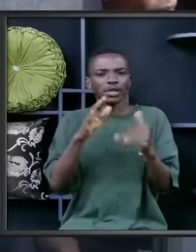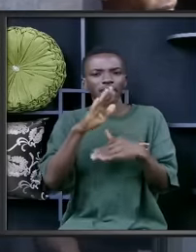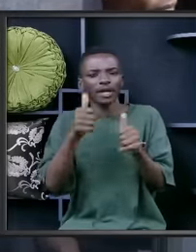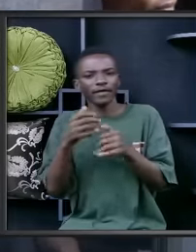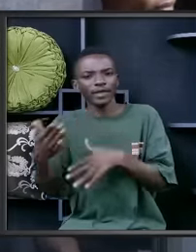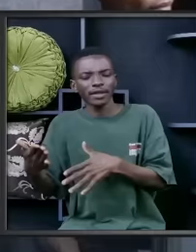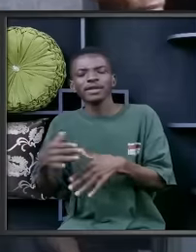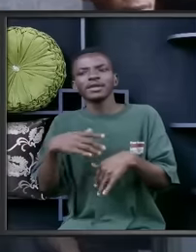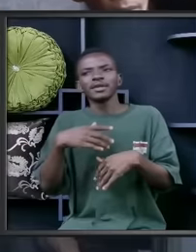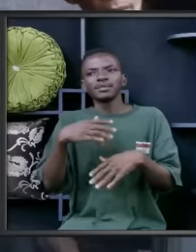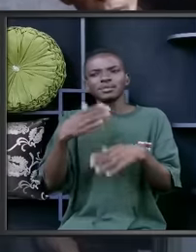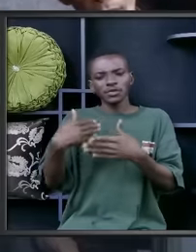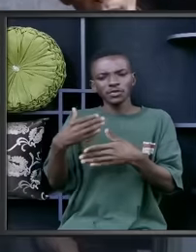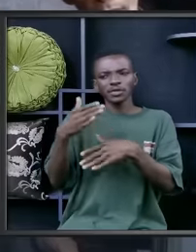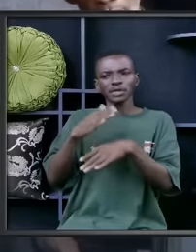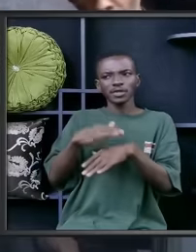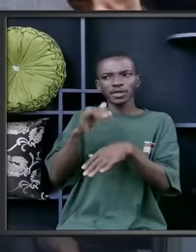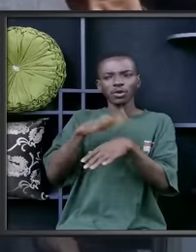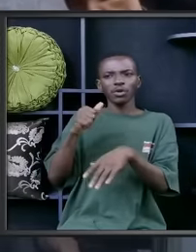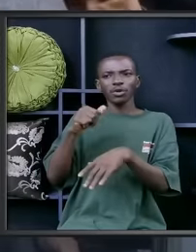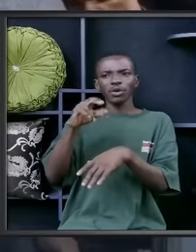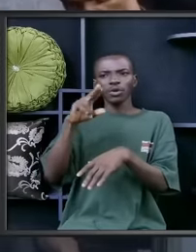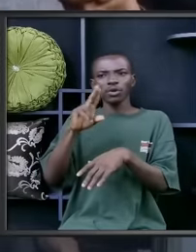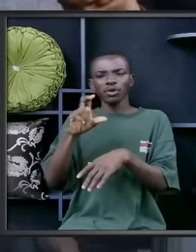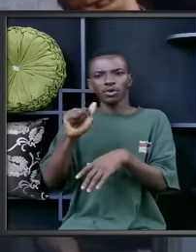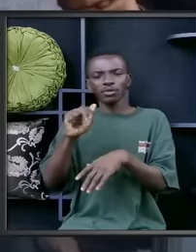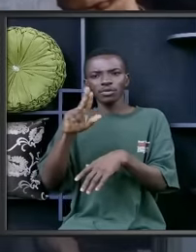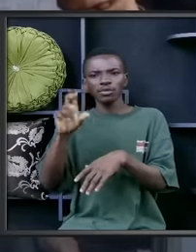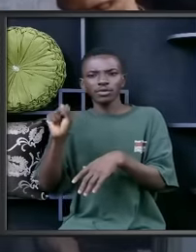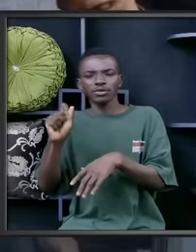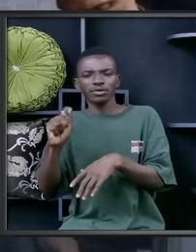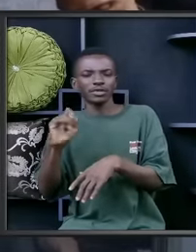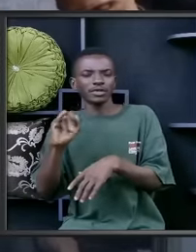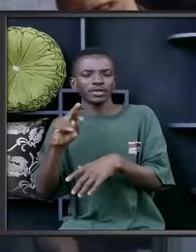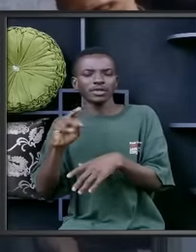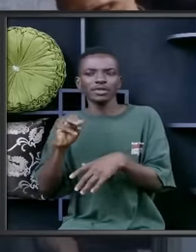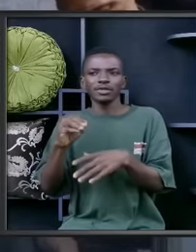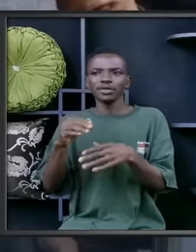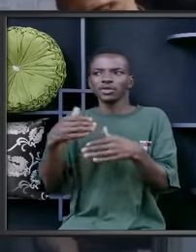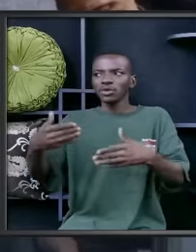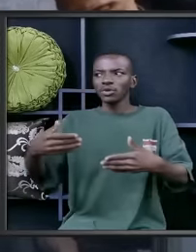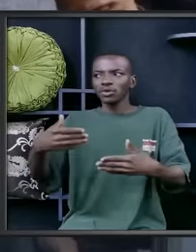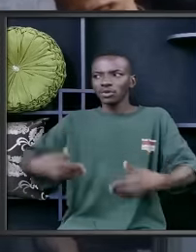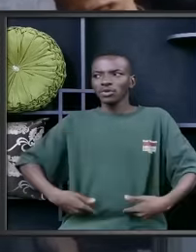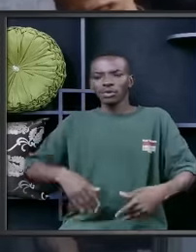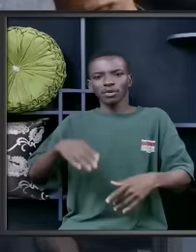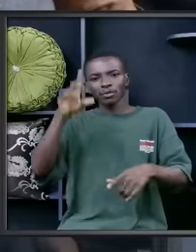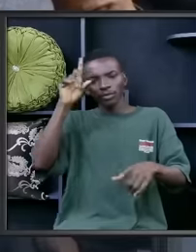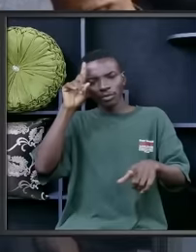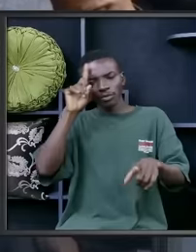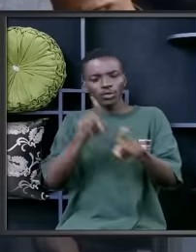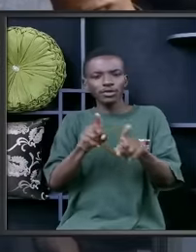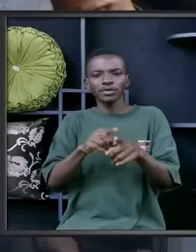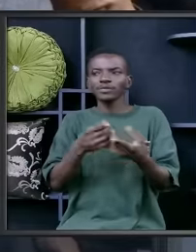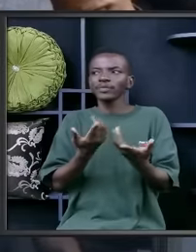I don't call Austin Omahi, will be younger brother to Governor Omahi. Now